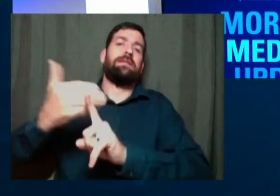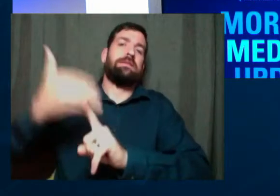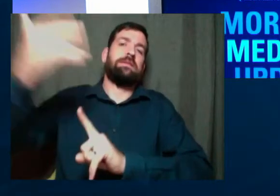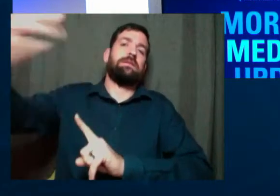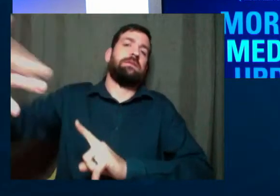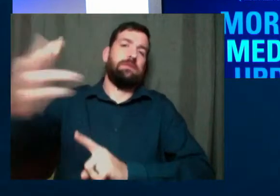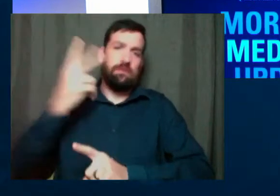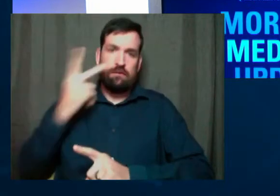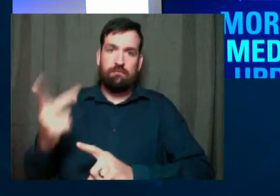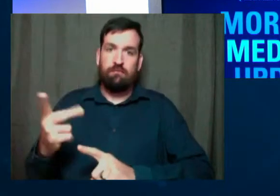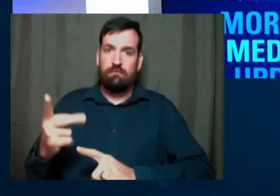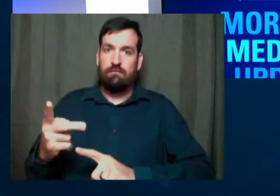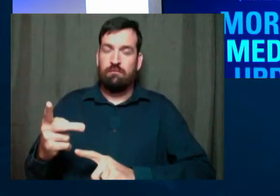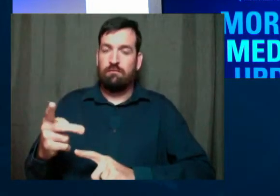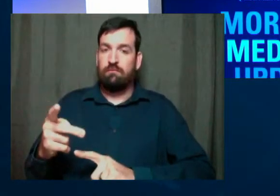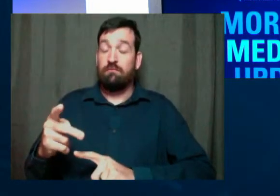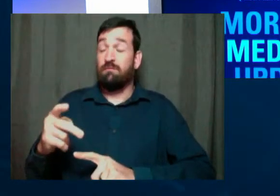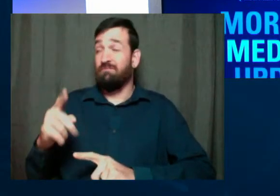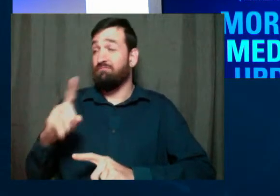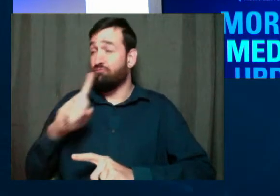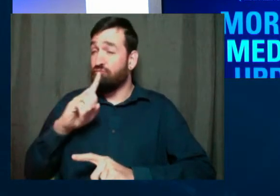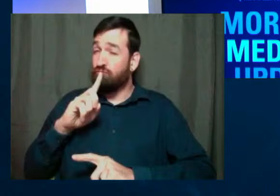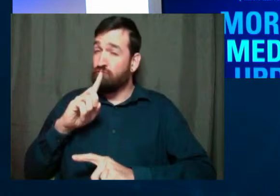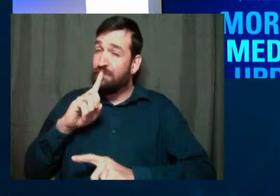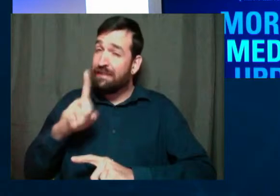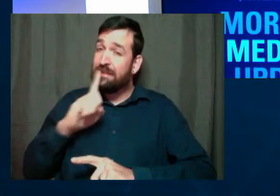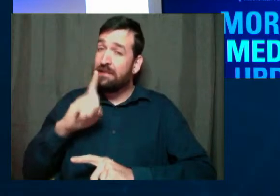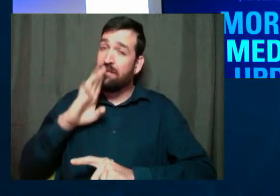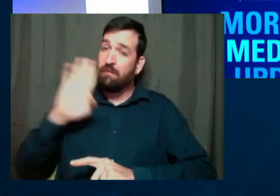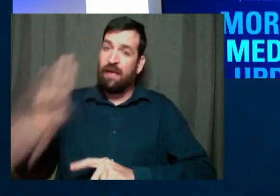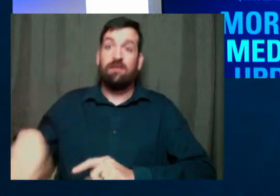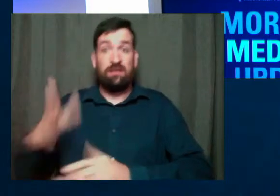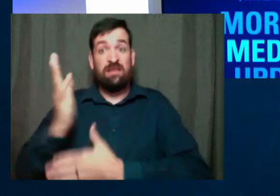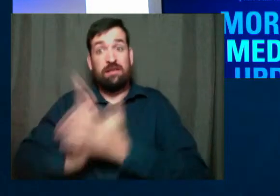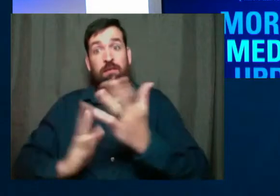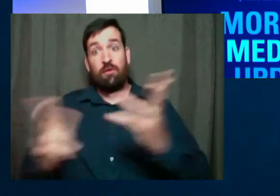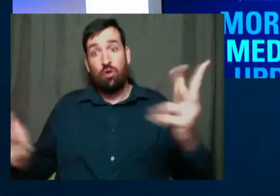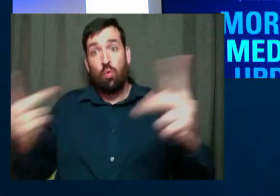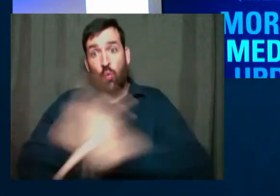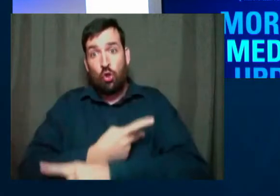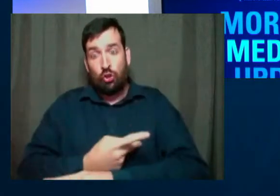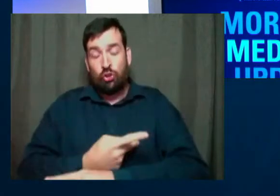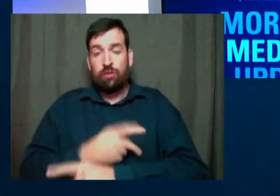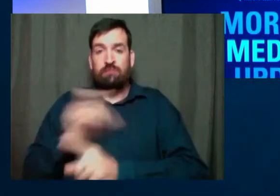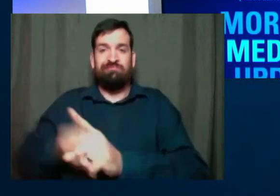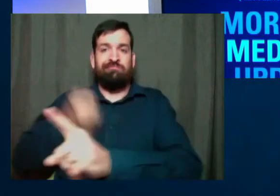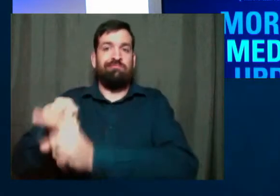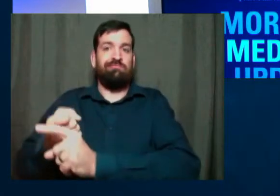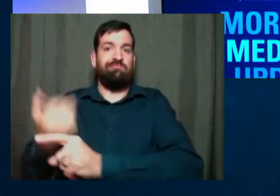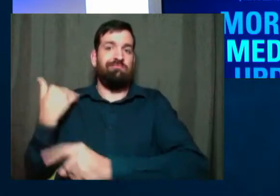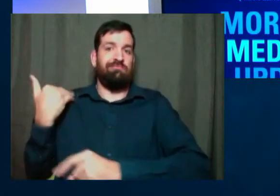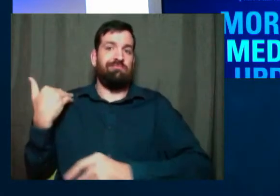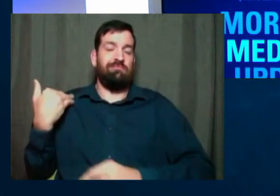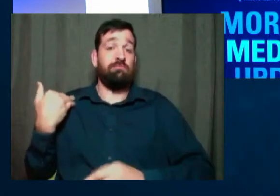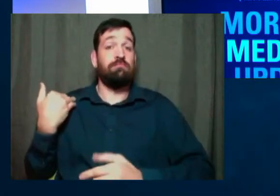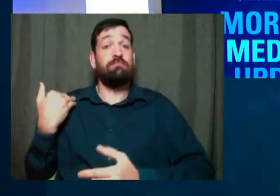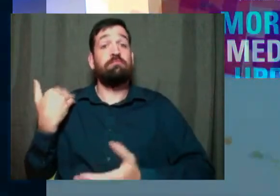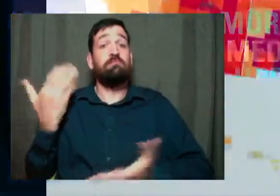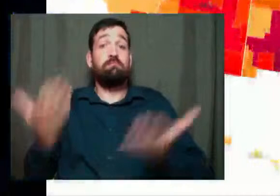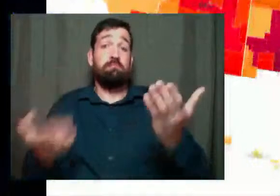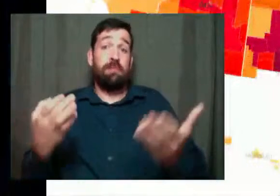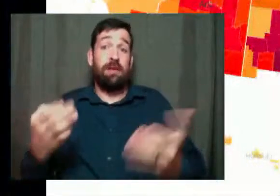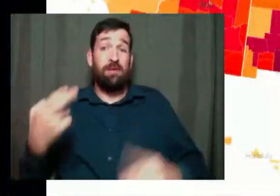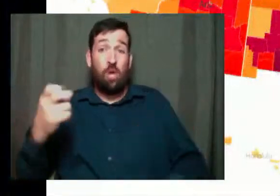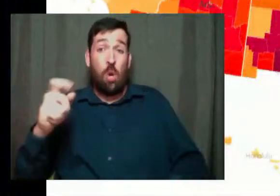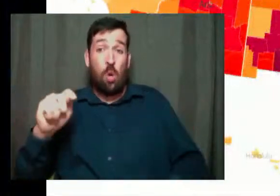that wave recently. They were really bad, So- and they actually had some of the worst. This was their worst wave, if I recall. I think And we're just- they may have enough host immunity left from that. They're going